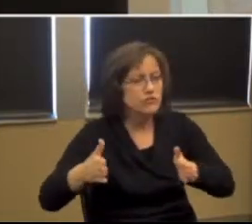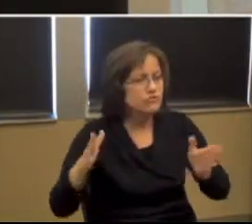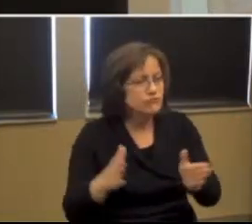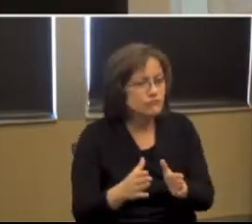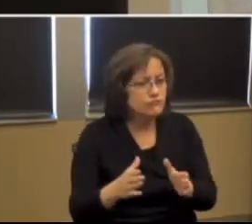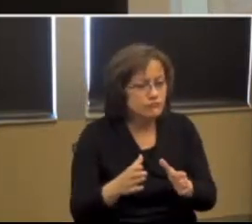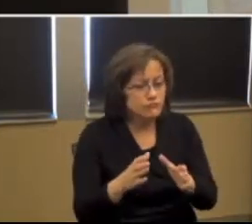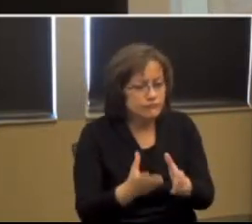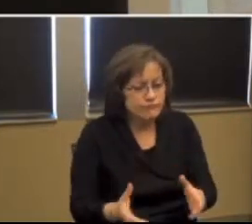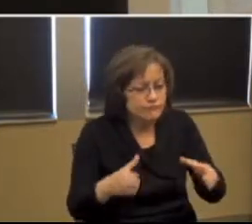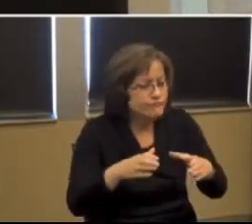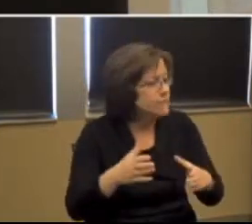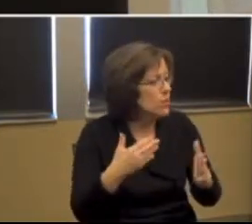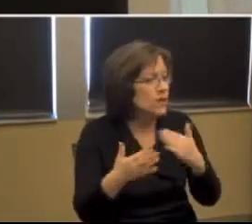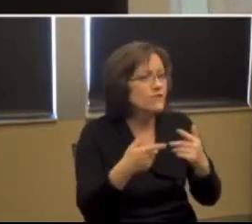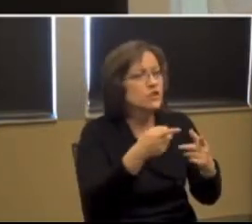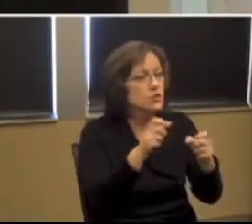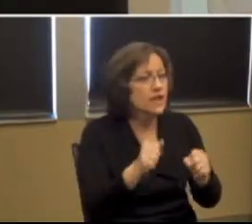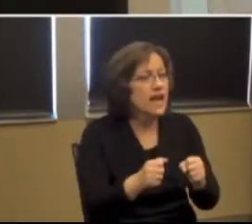could take and make today.